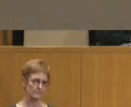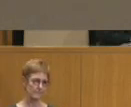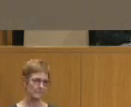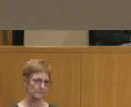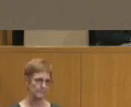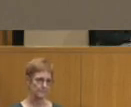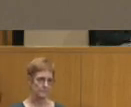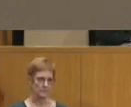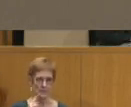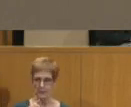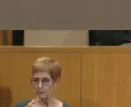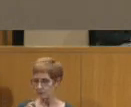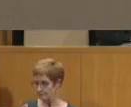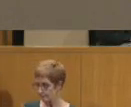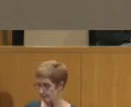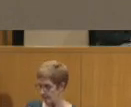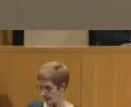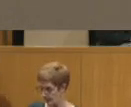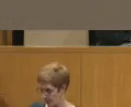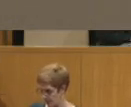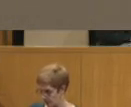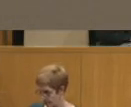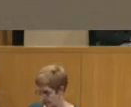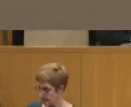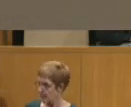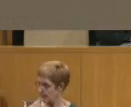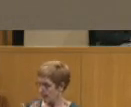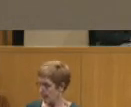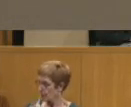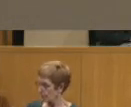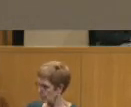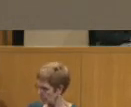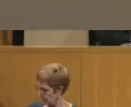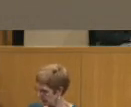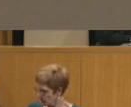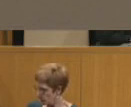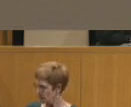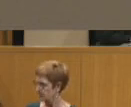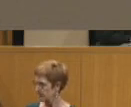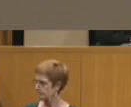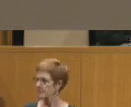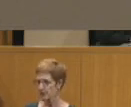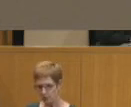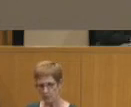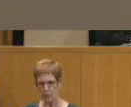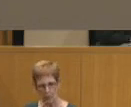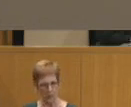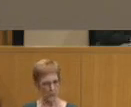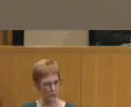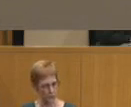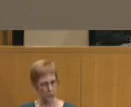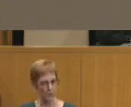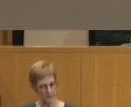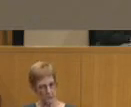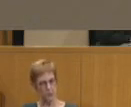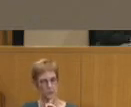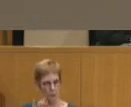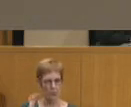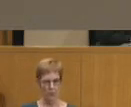can continue to serve. I'm so grateful for your support. And my mom tribes are the best